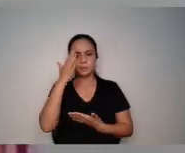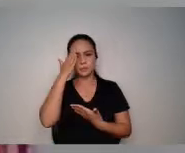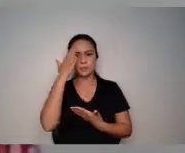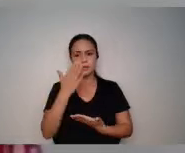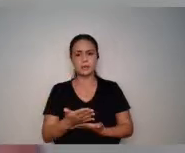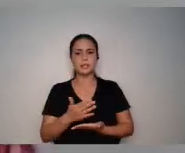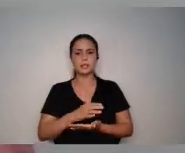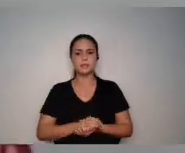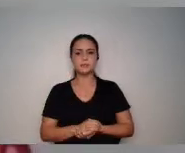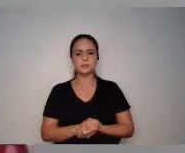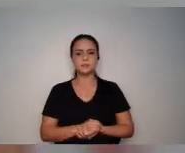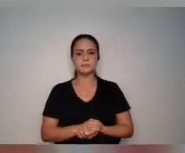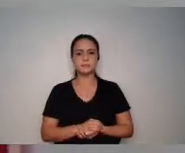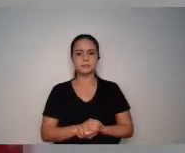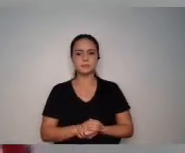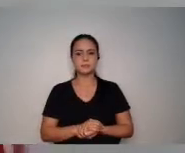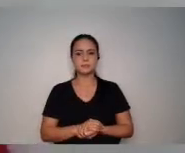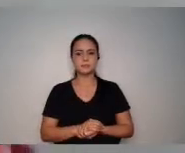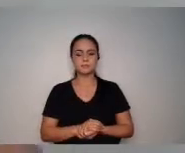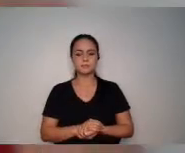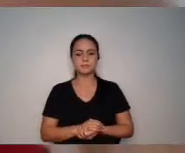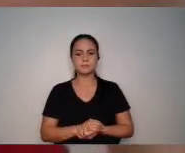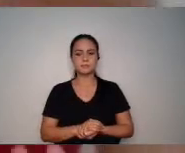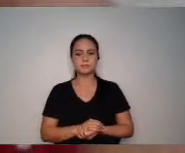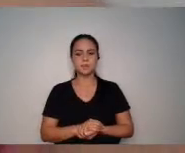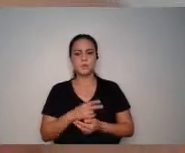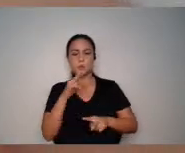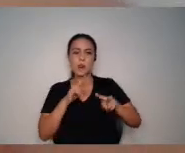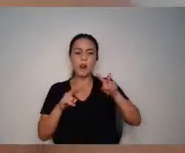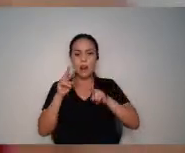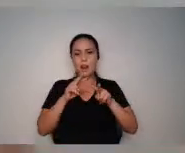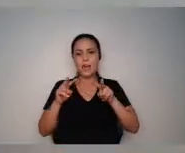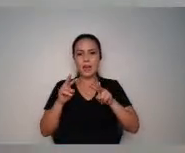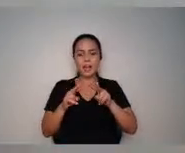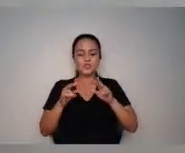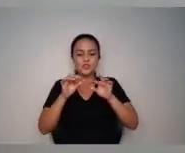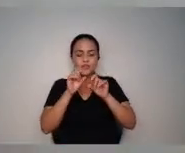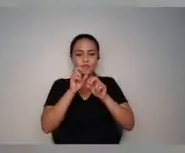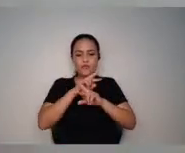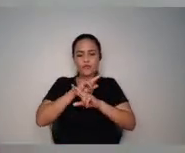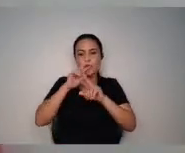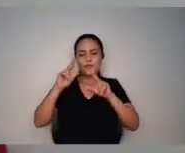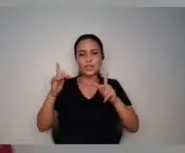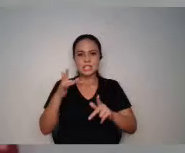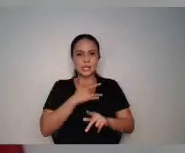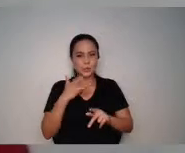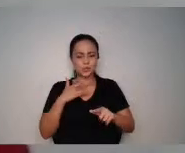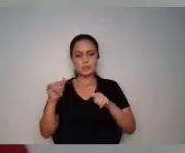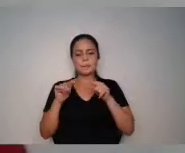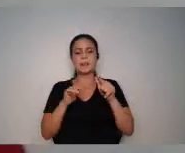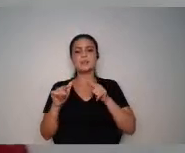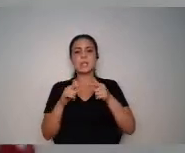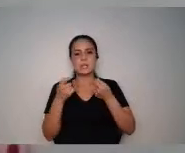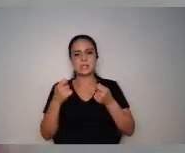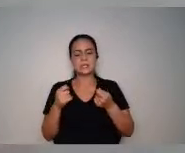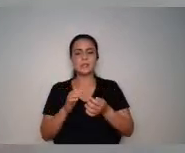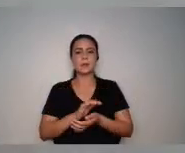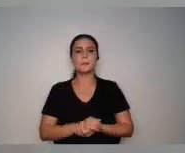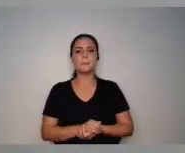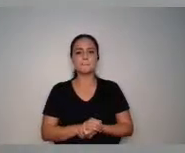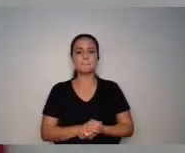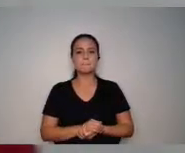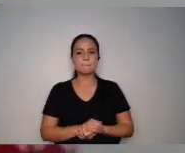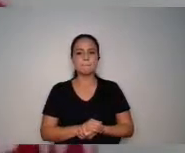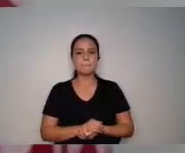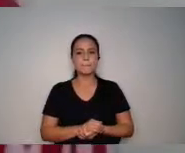So thank you very much for this opportunity. I was very happy because this